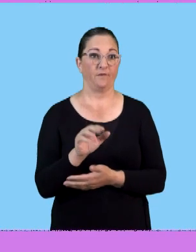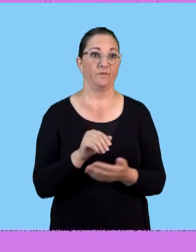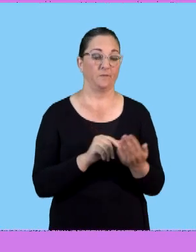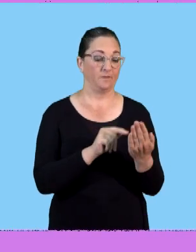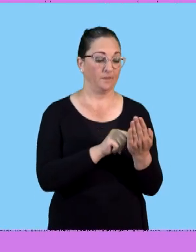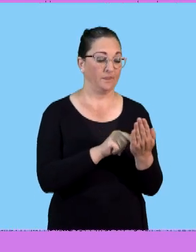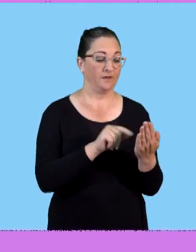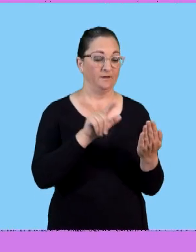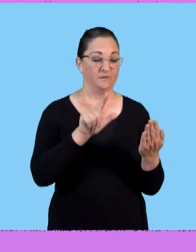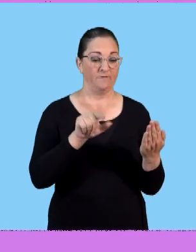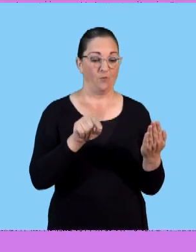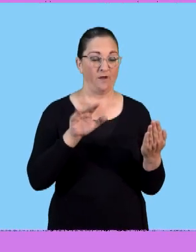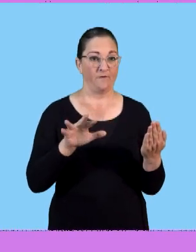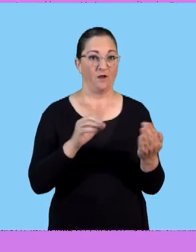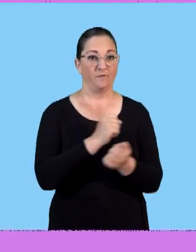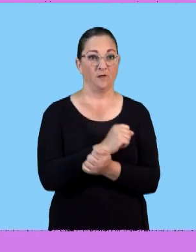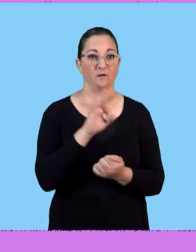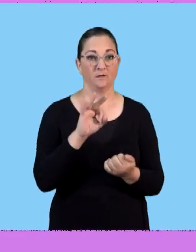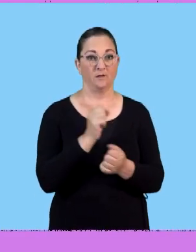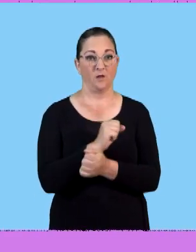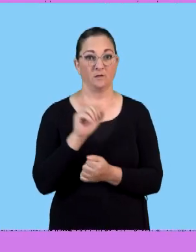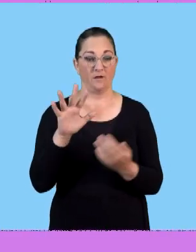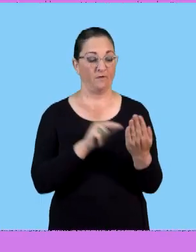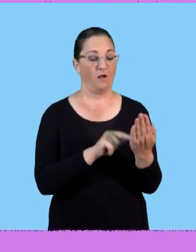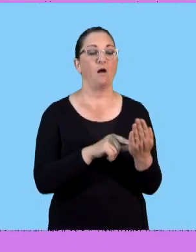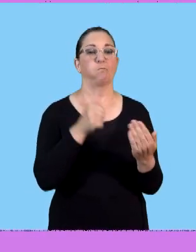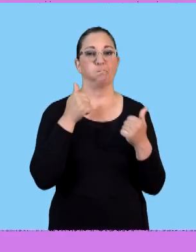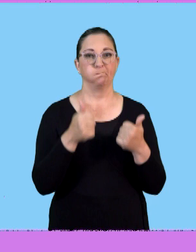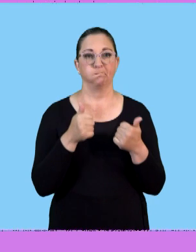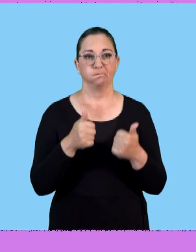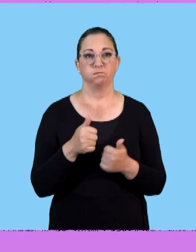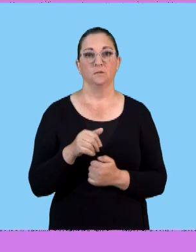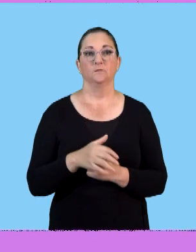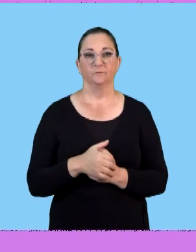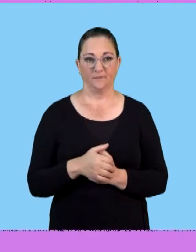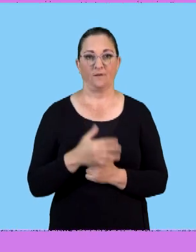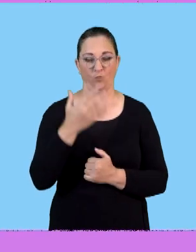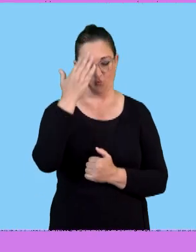So 0.5 multiply by 3 multiply by 5. Indeed, it is